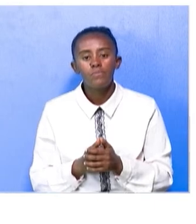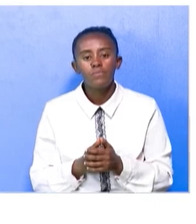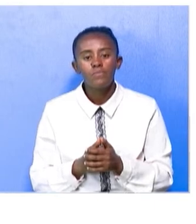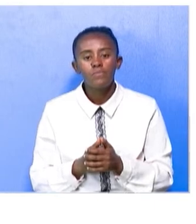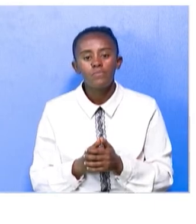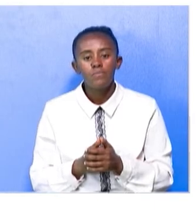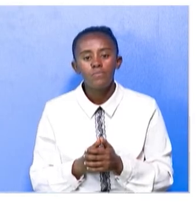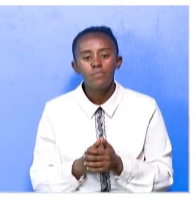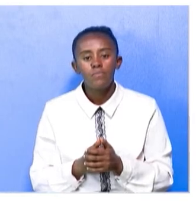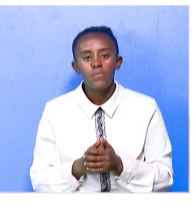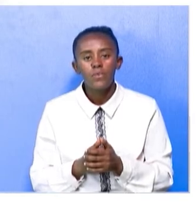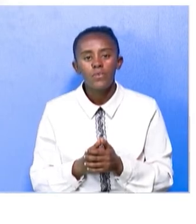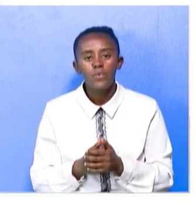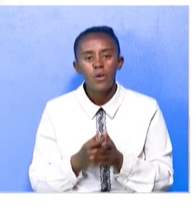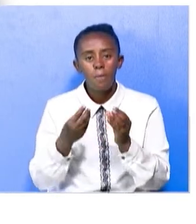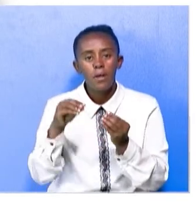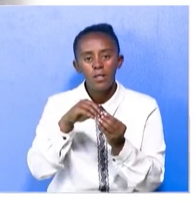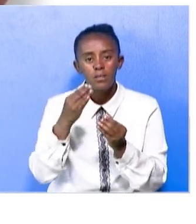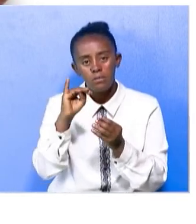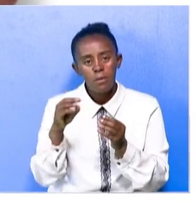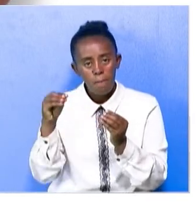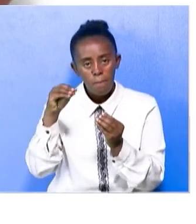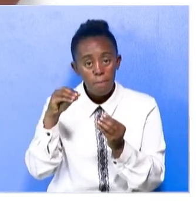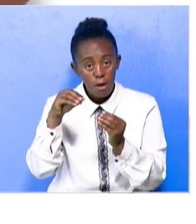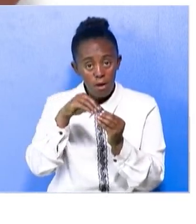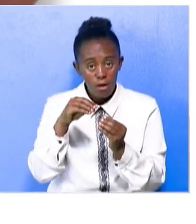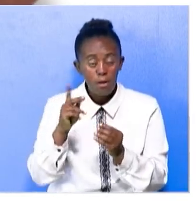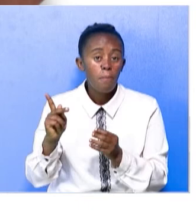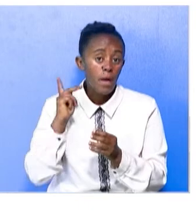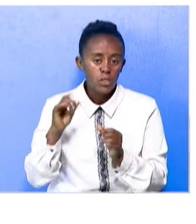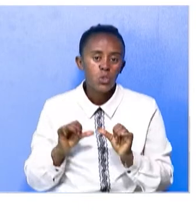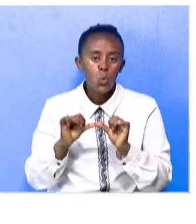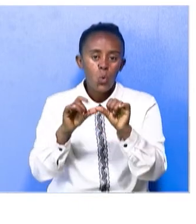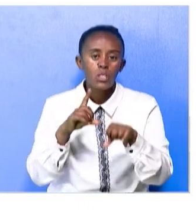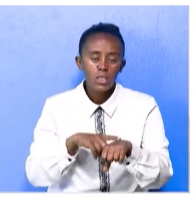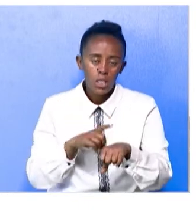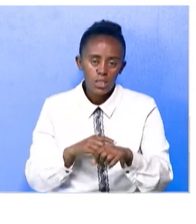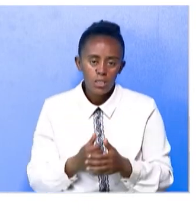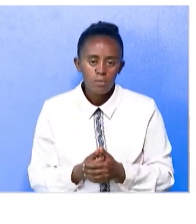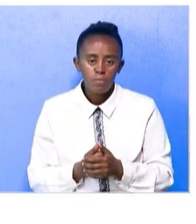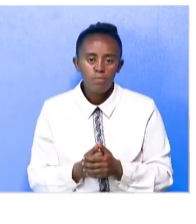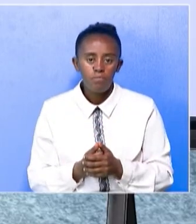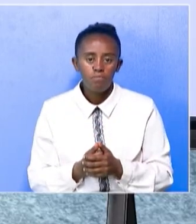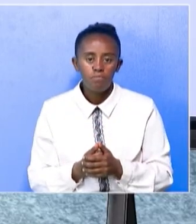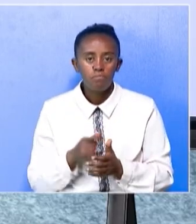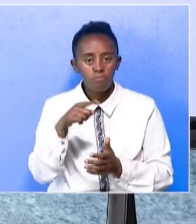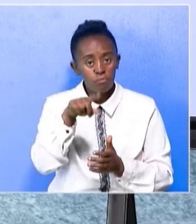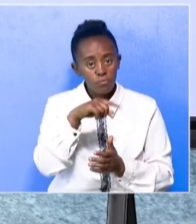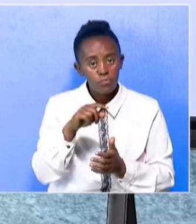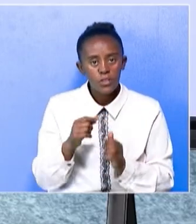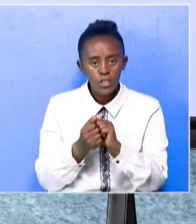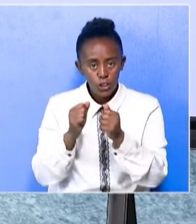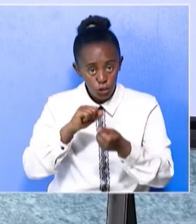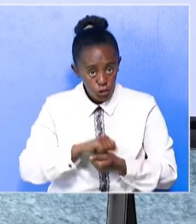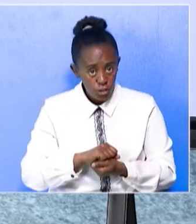If like that is plus and past continuous tense, plus past continuous tense. I would like to change